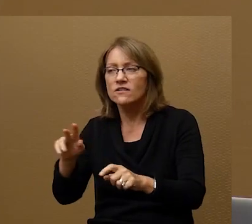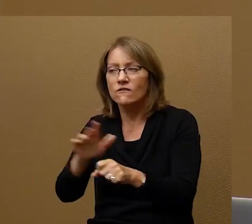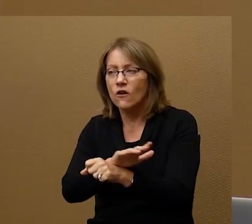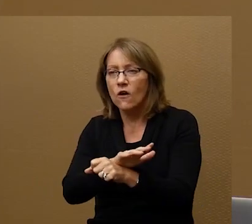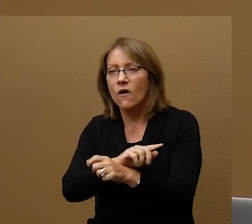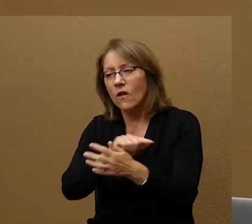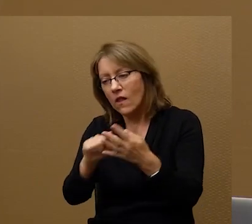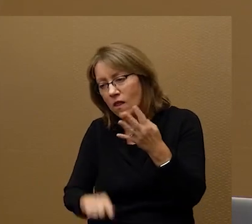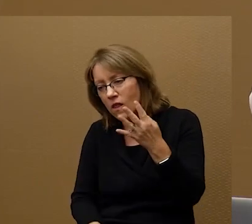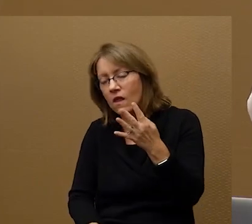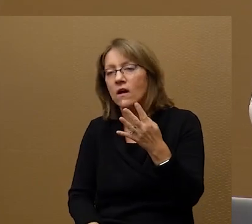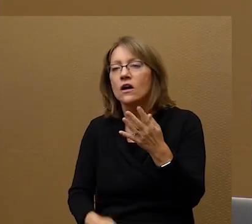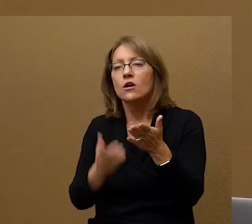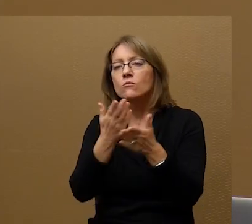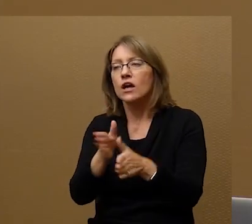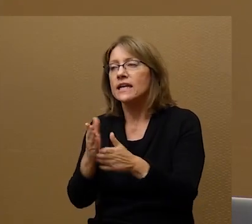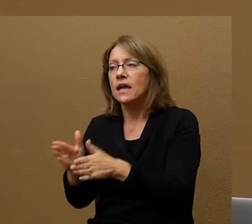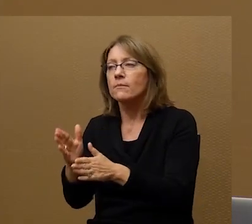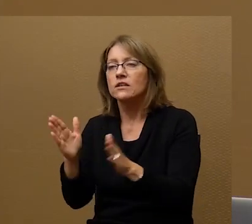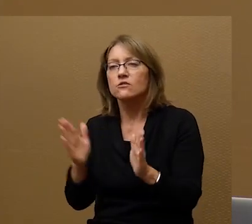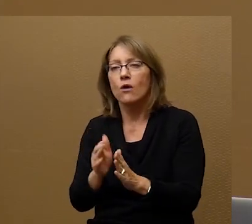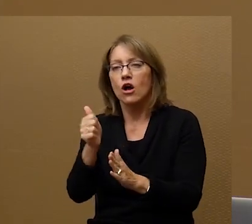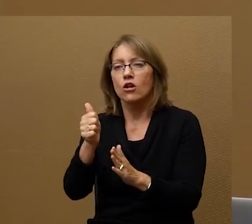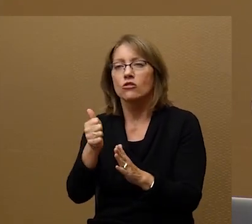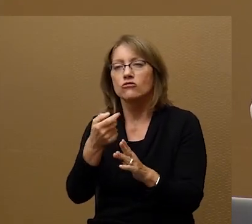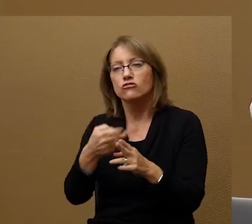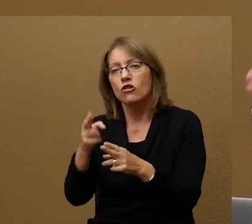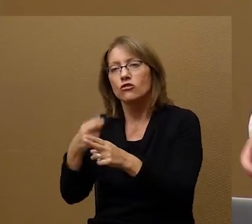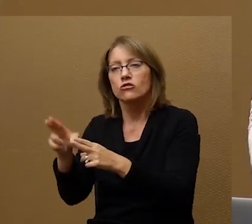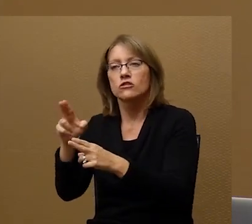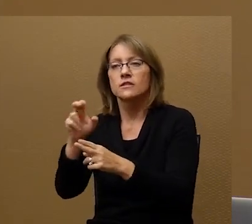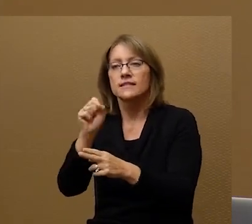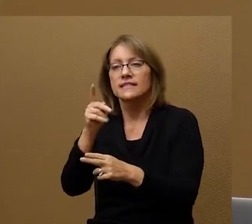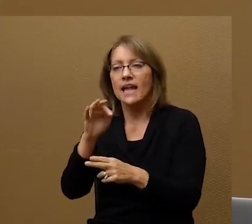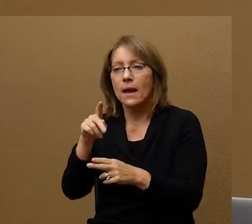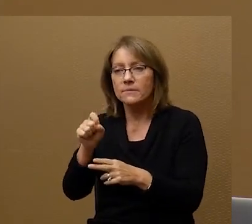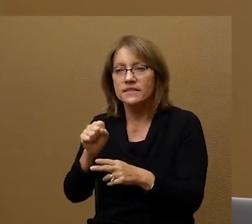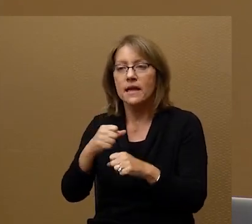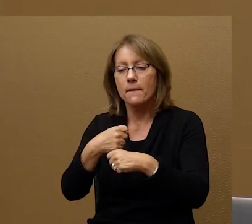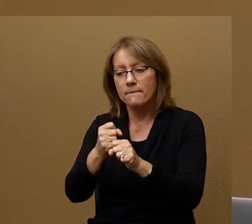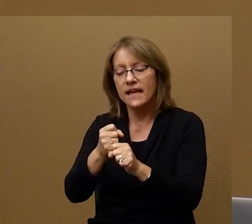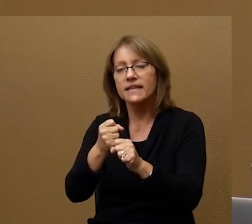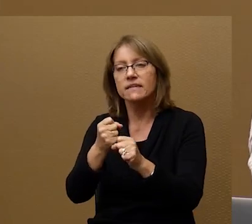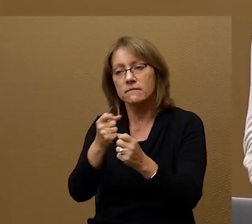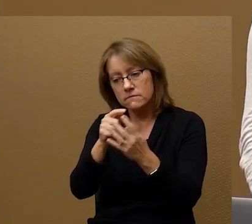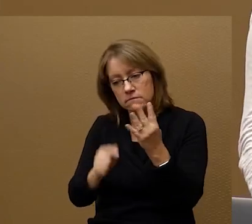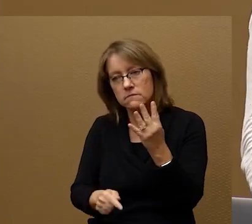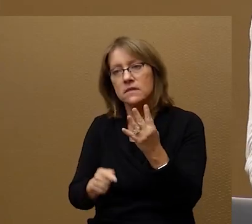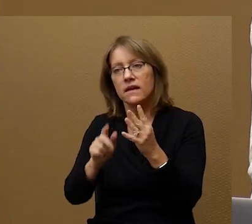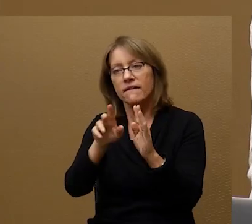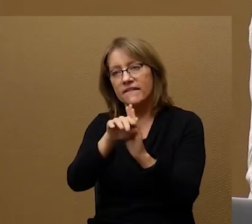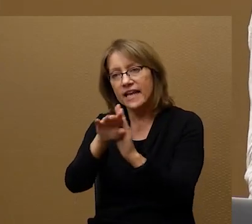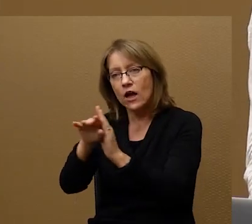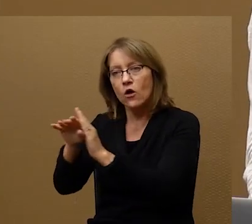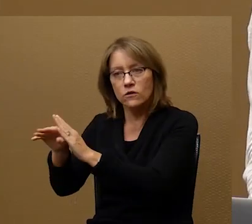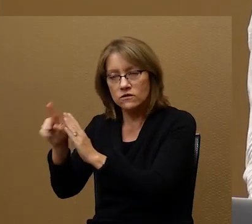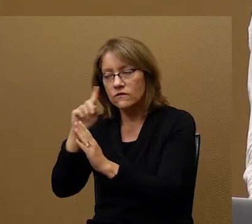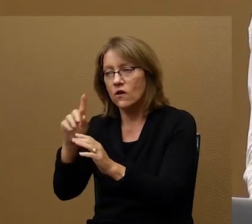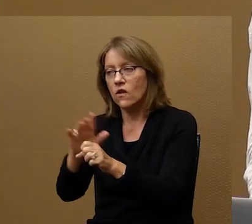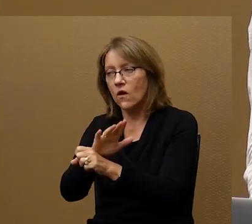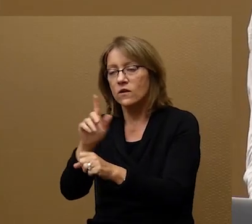break it up into smaller steps and you do several videos to prompt them through the whole task.